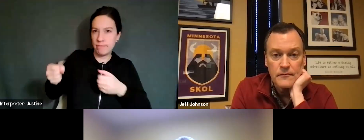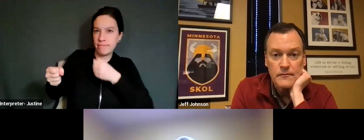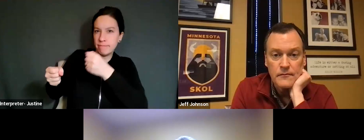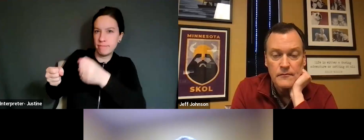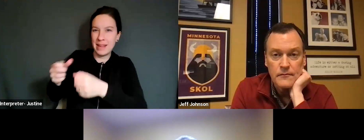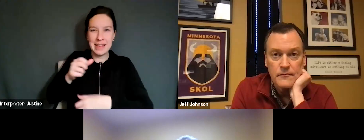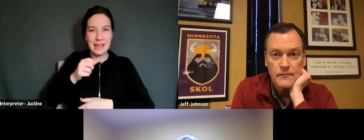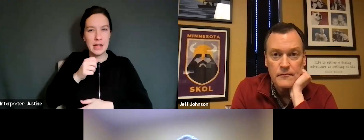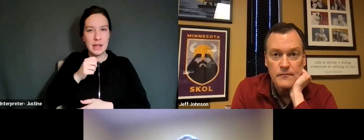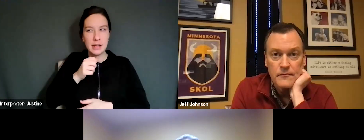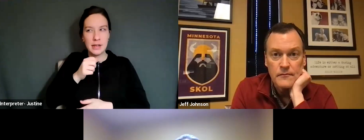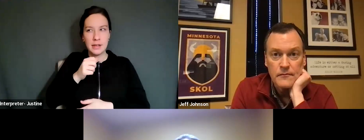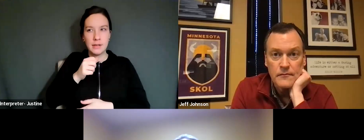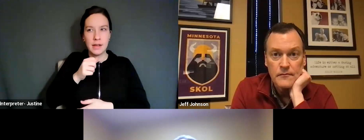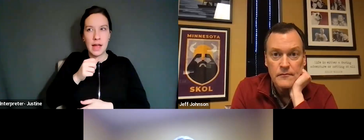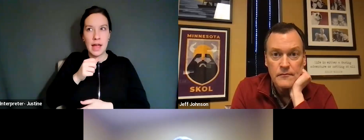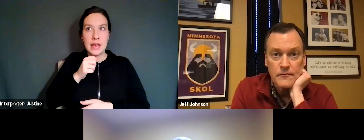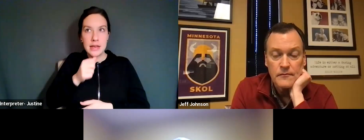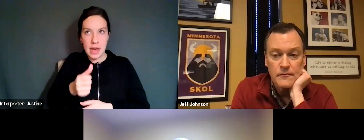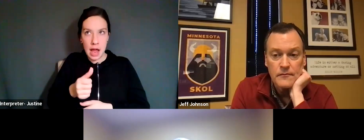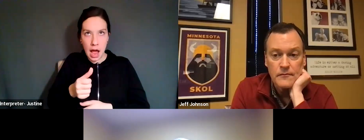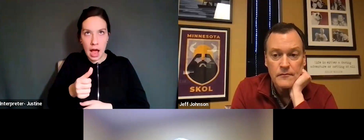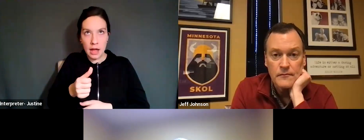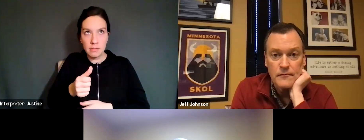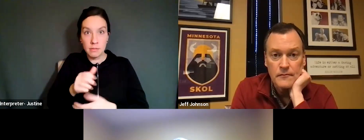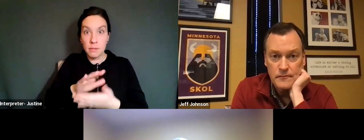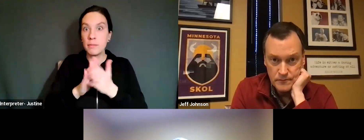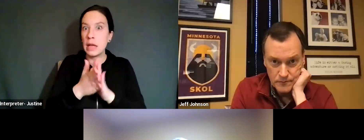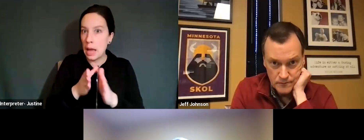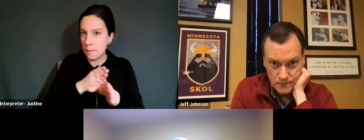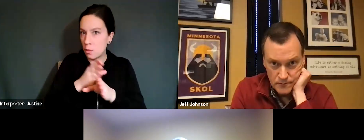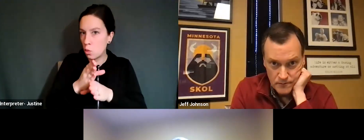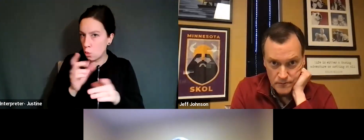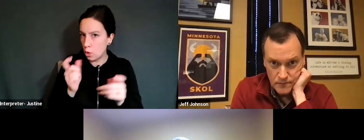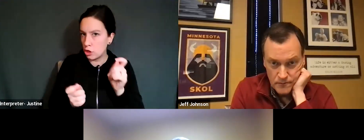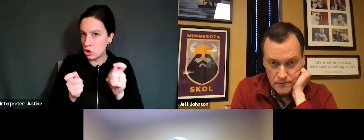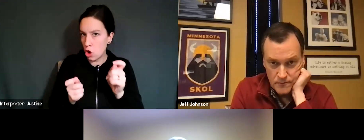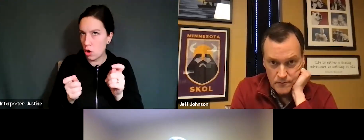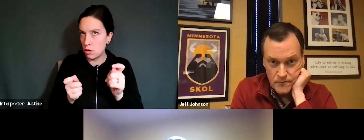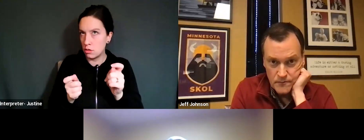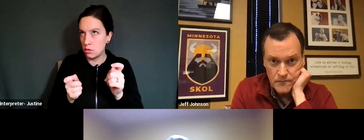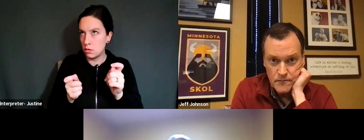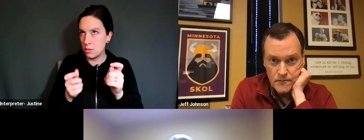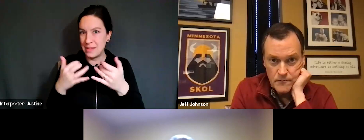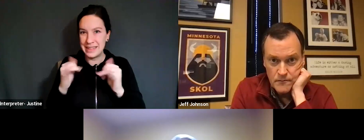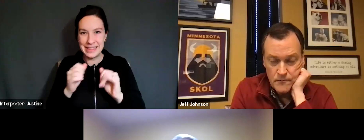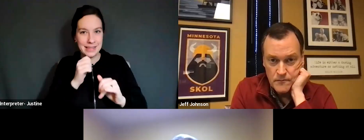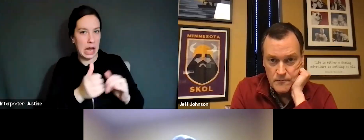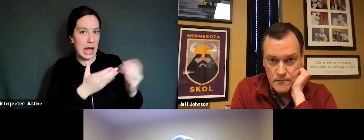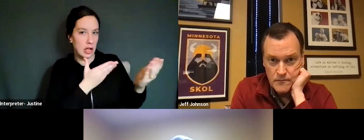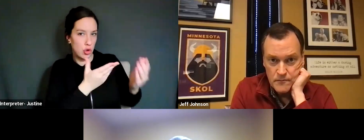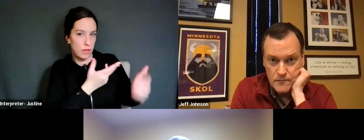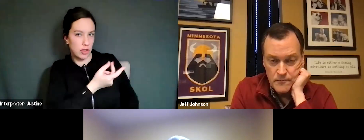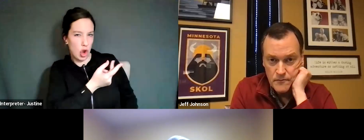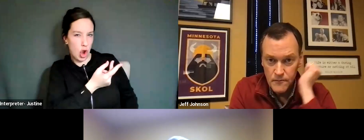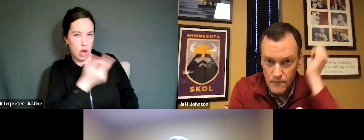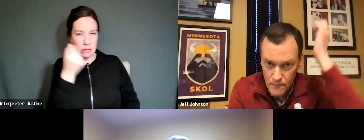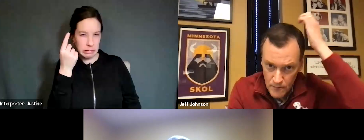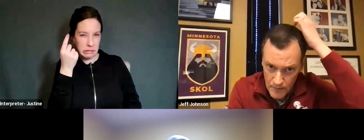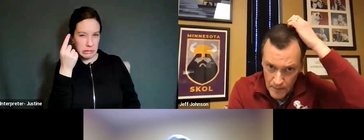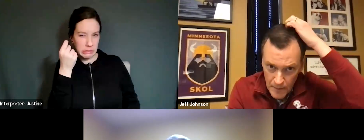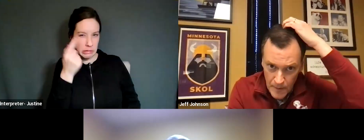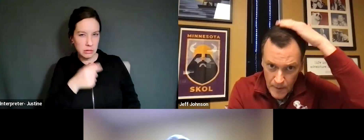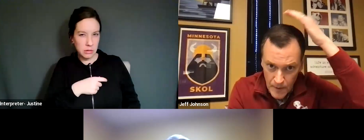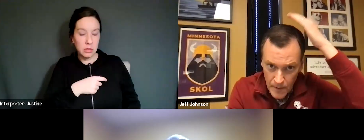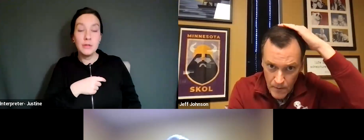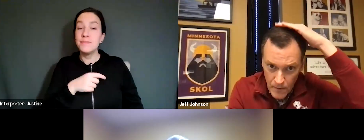that career changed dog? Sure. But not necessarily our service dog in the other capacity? Yeah, sure. So facility-based